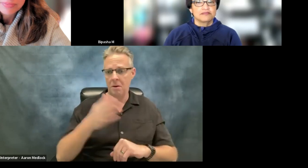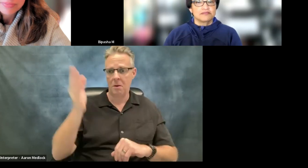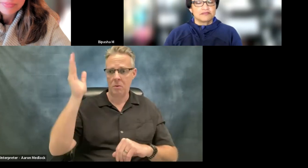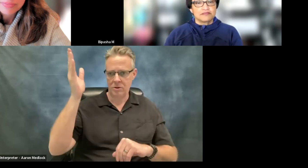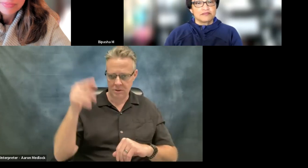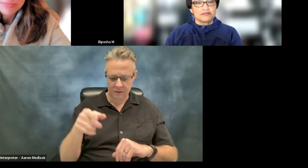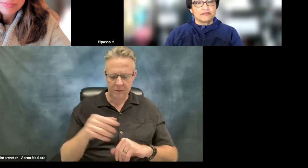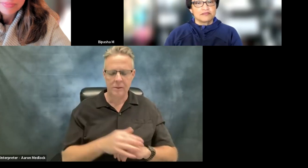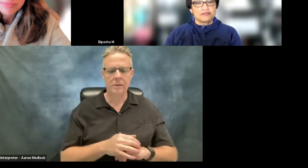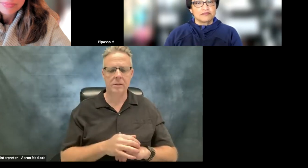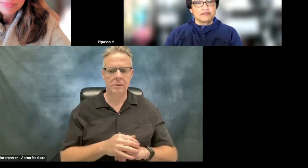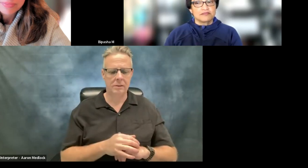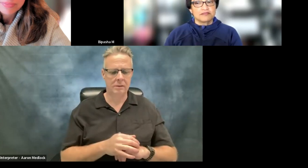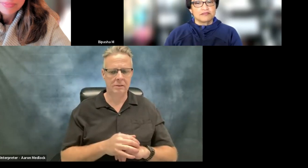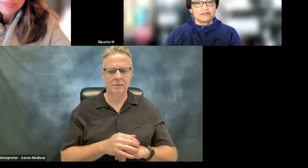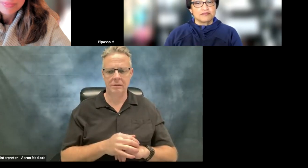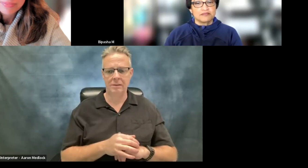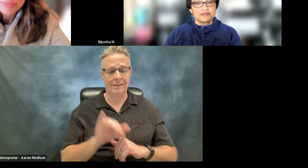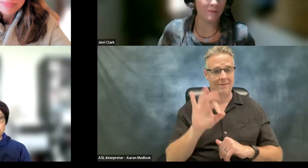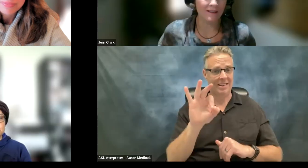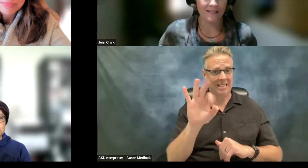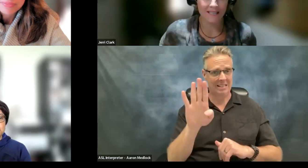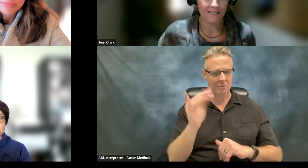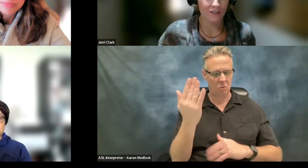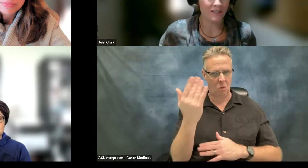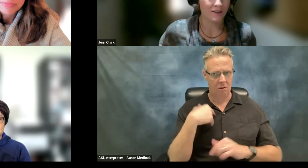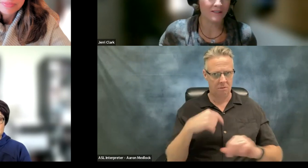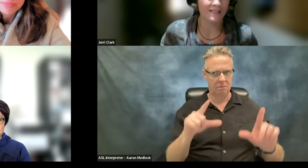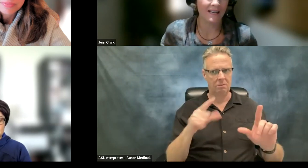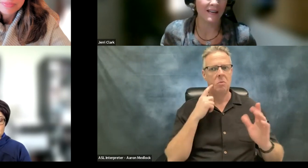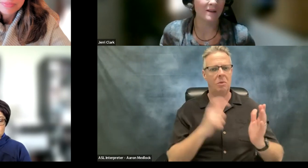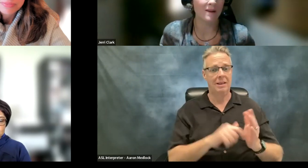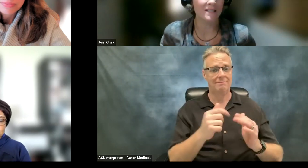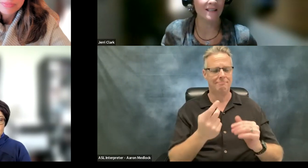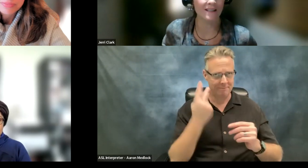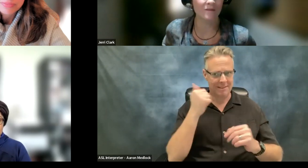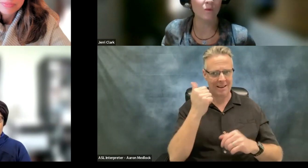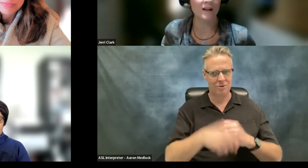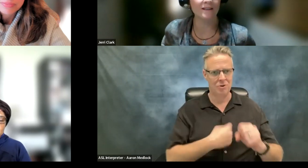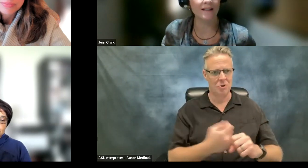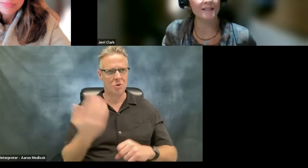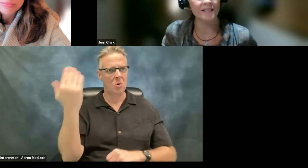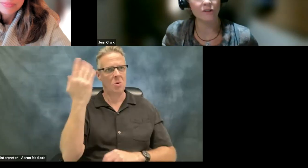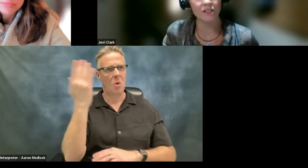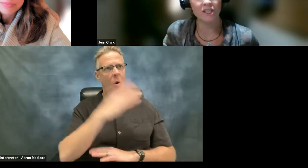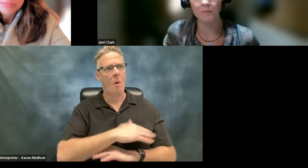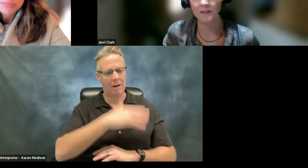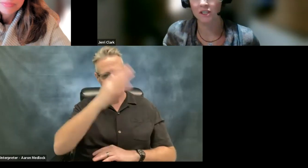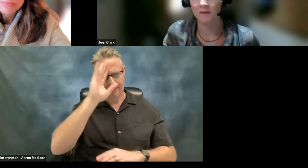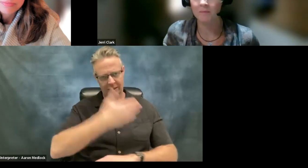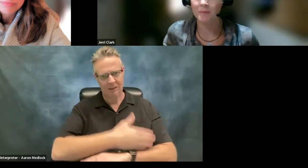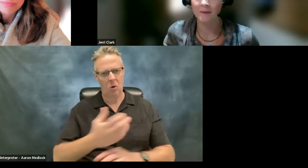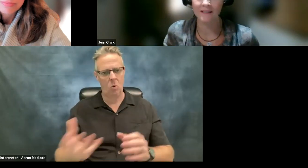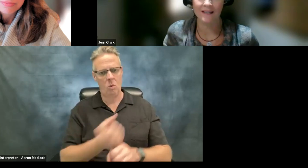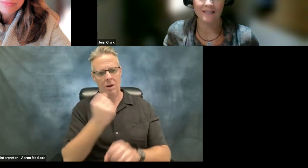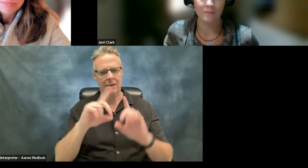presentation, Facebook this morning reminded me that 10 years ago today, my son won a district